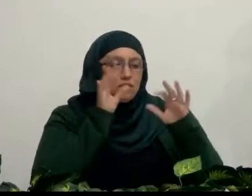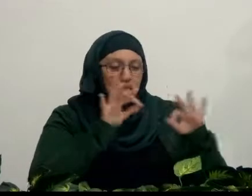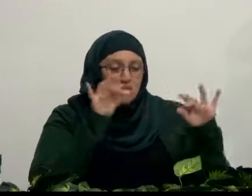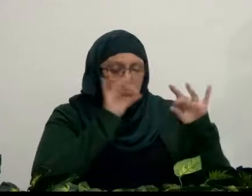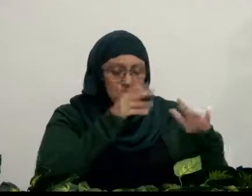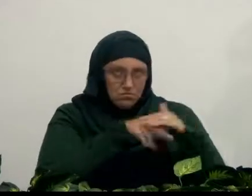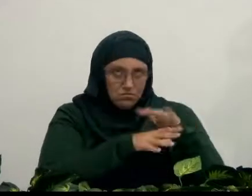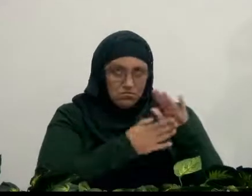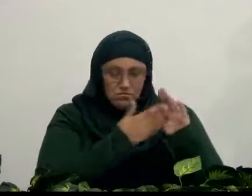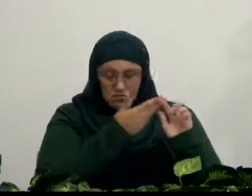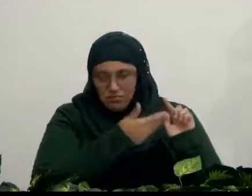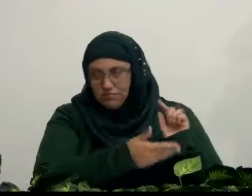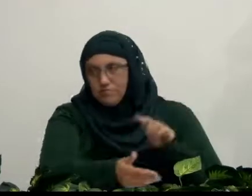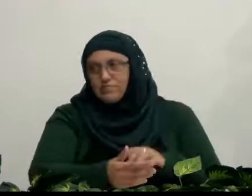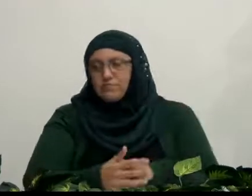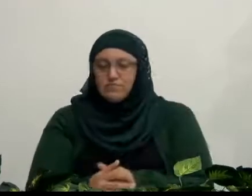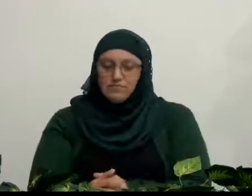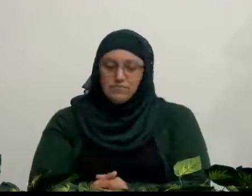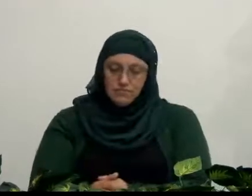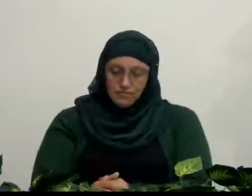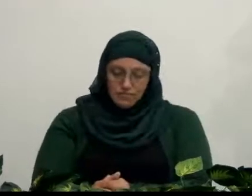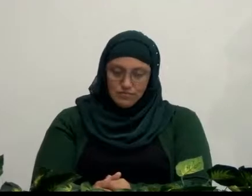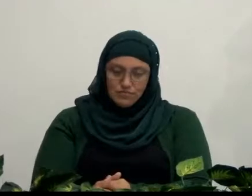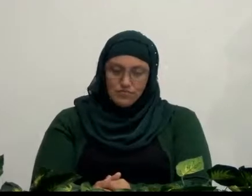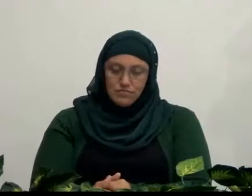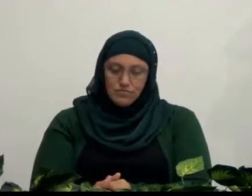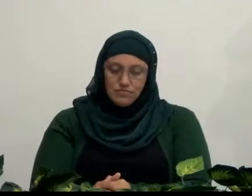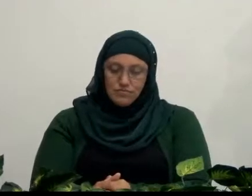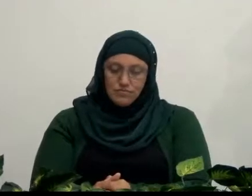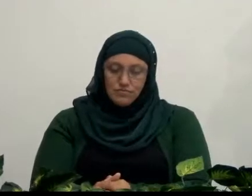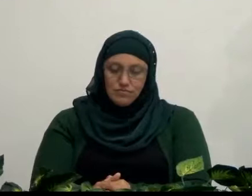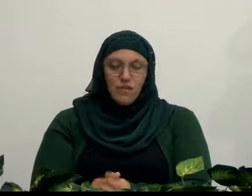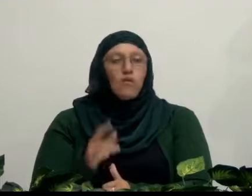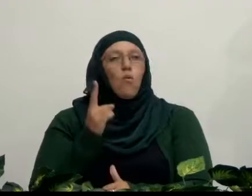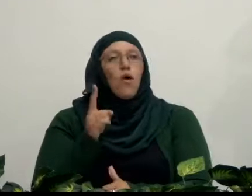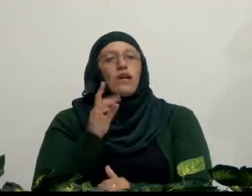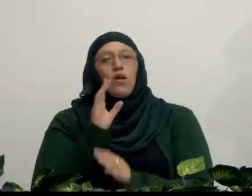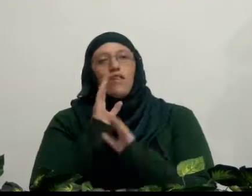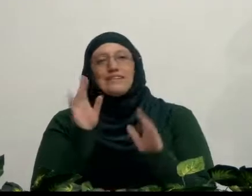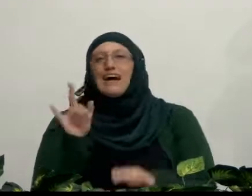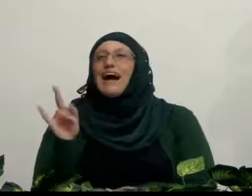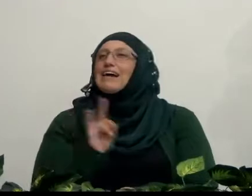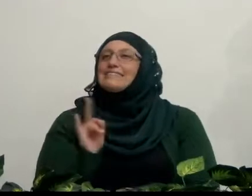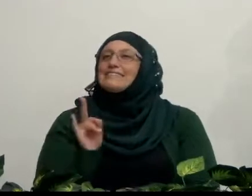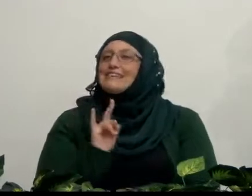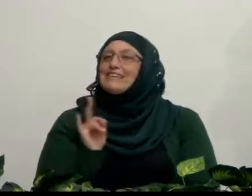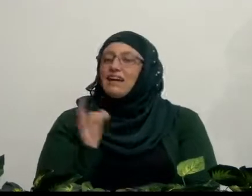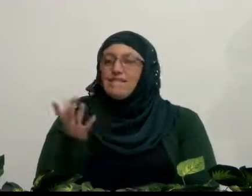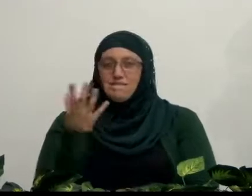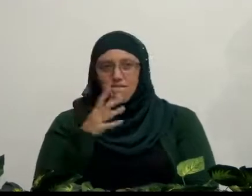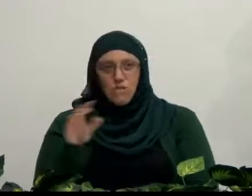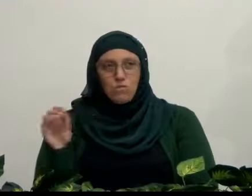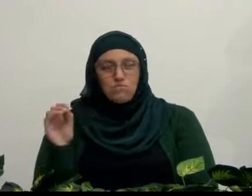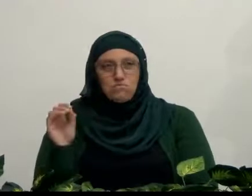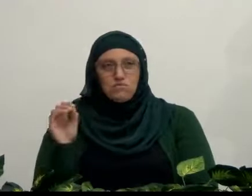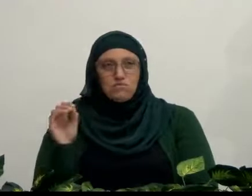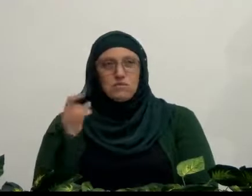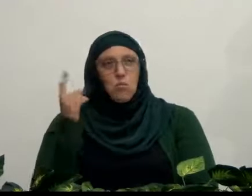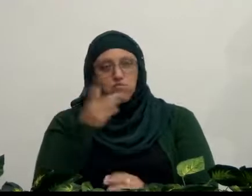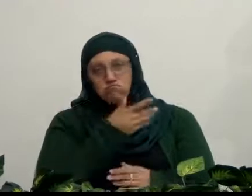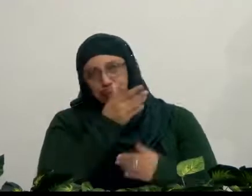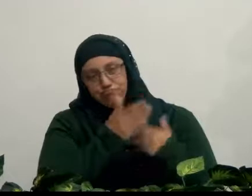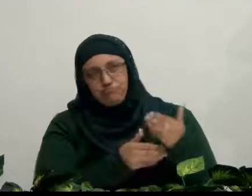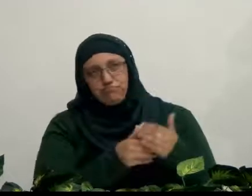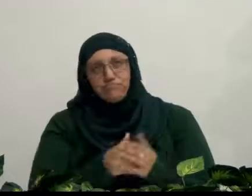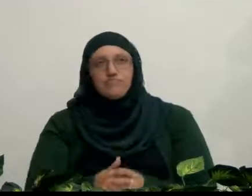Allahumma salli ala Muhammadin wa ala Muhammad wa ajil farajah. It's an authentic hadith I share with you from the book of Al-Kafi. Imam